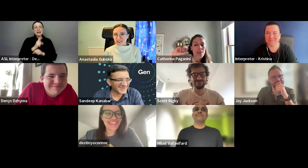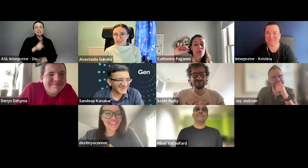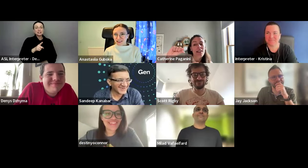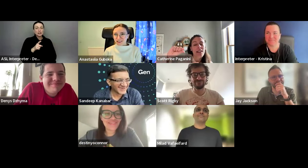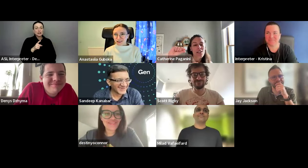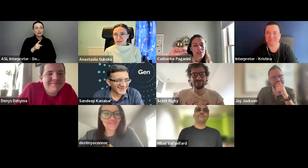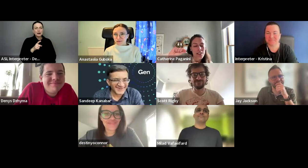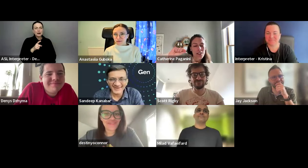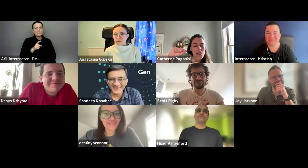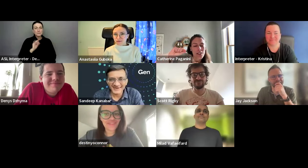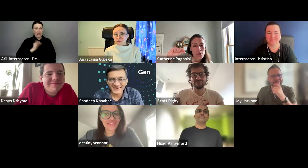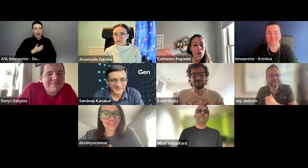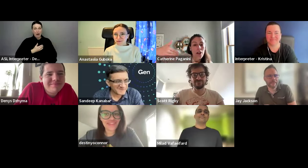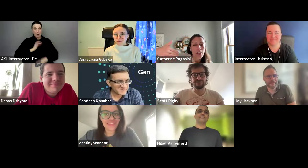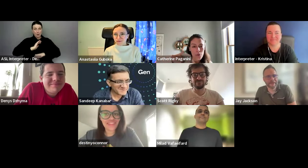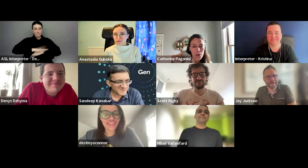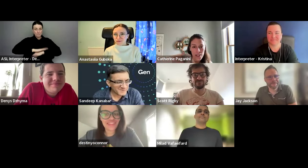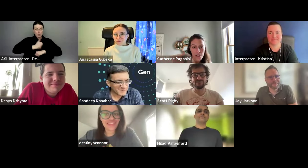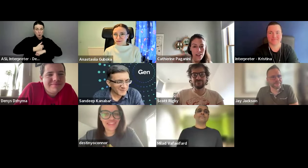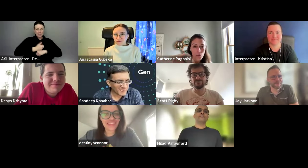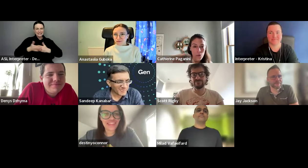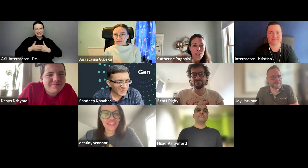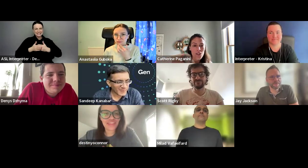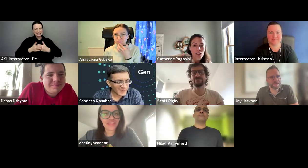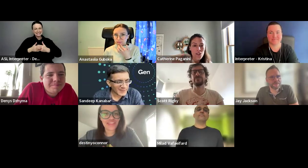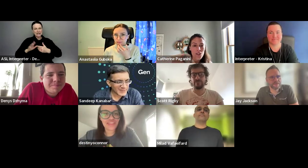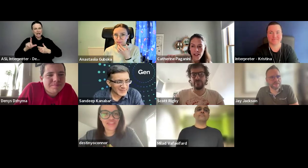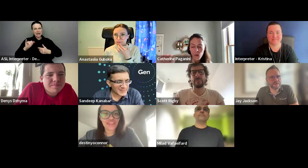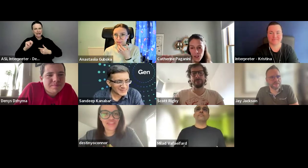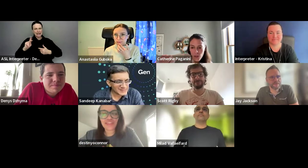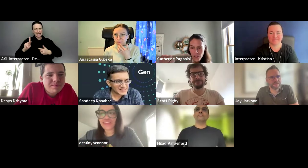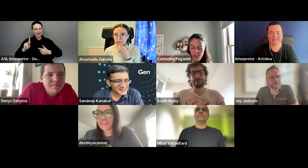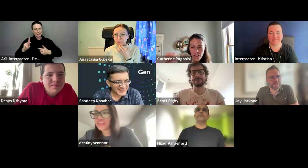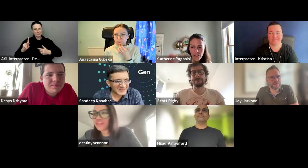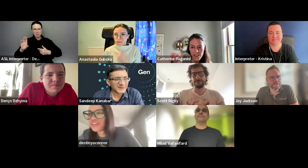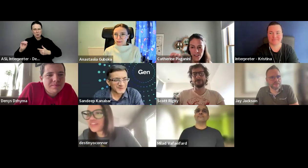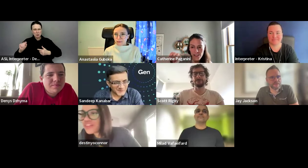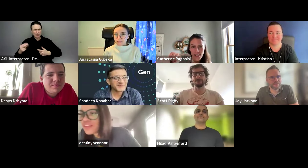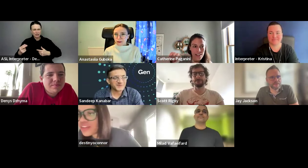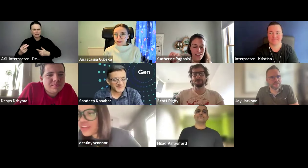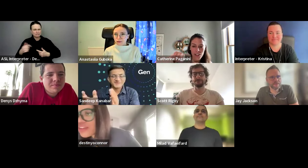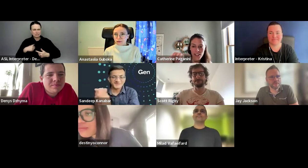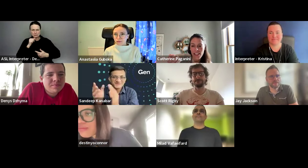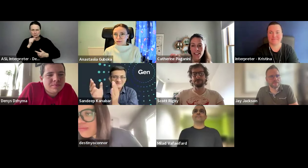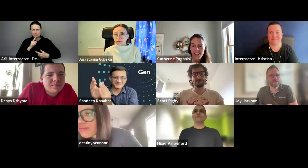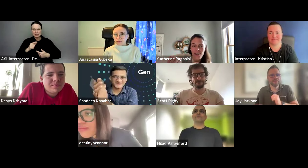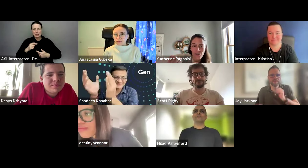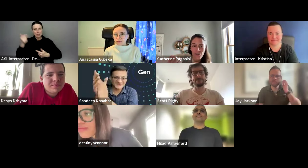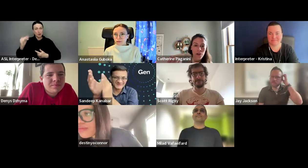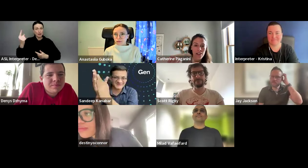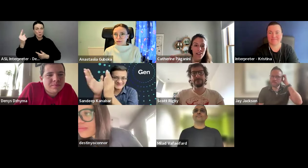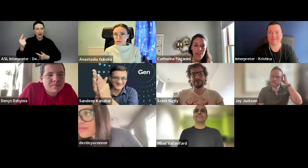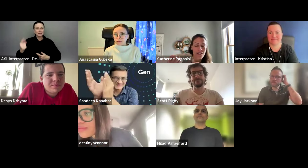I made sure that our booth is right next to the Linkerd booth where I will be morning. So the green one on the little thing is